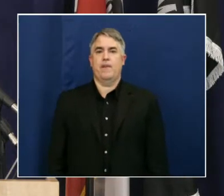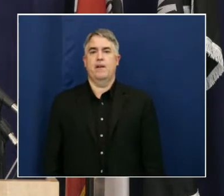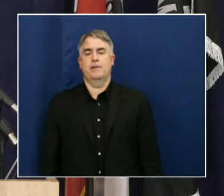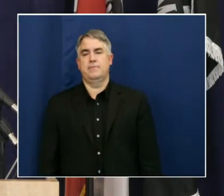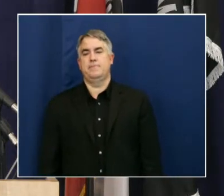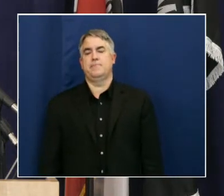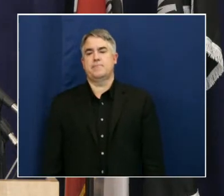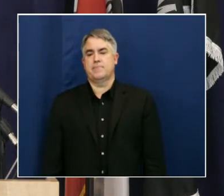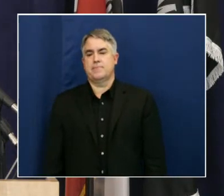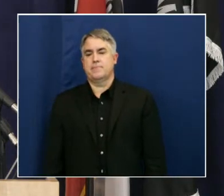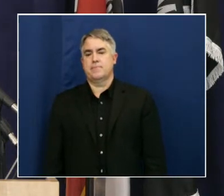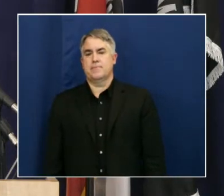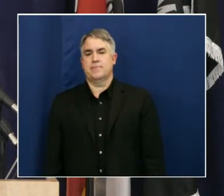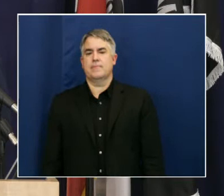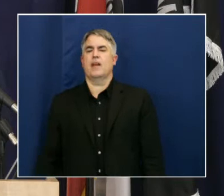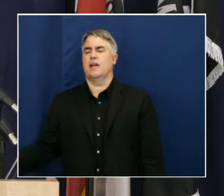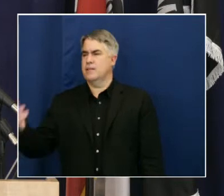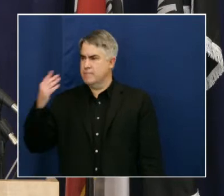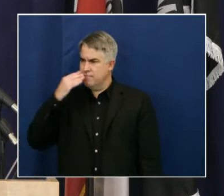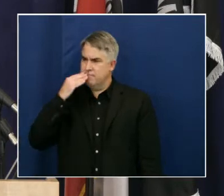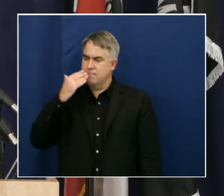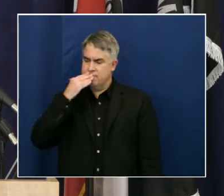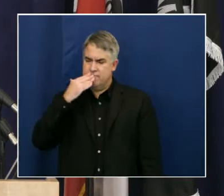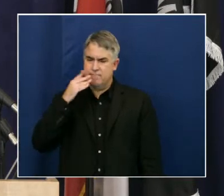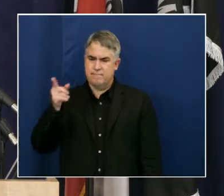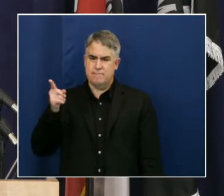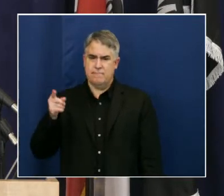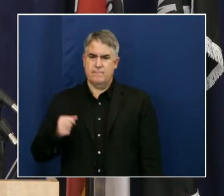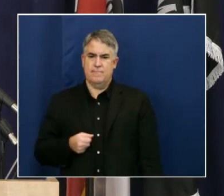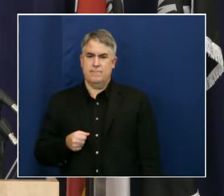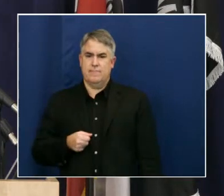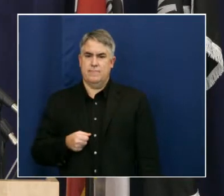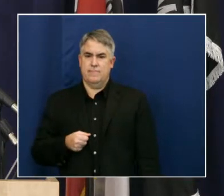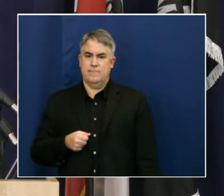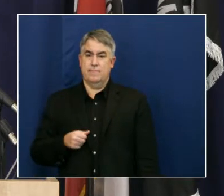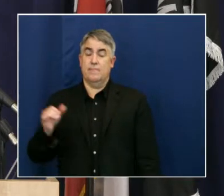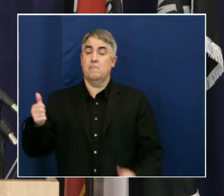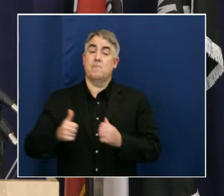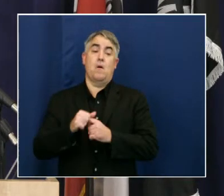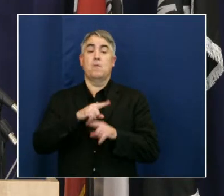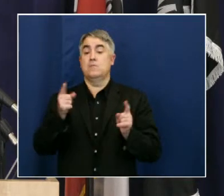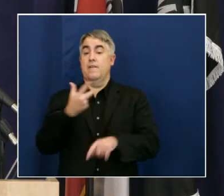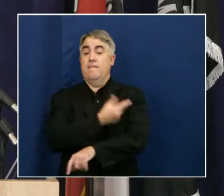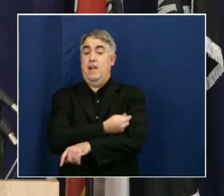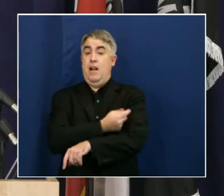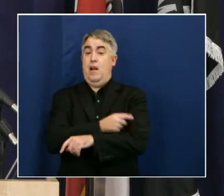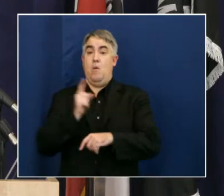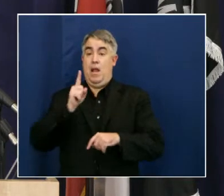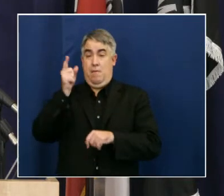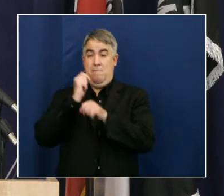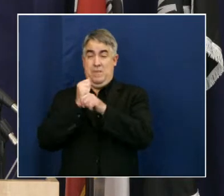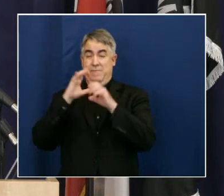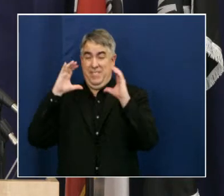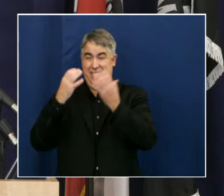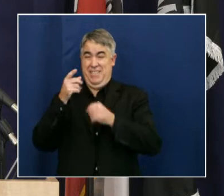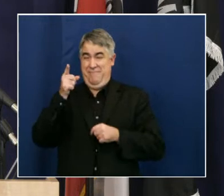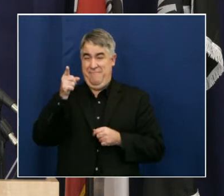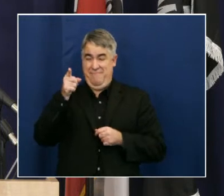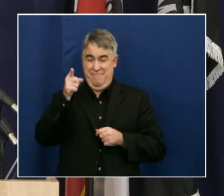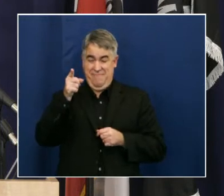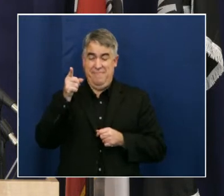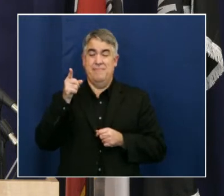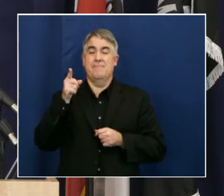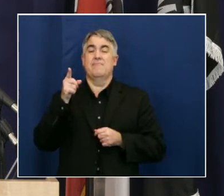Sure. Thank you for that question. Again, most of the individuals who are being vaccinated at the site at Petco are in fact driving. Some, in fact, are